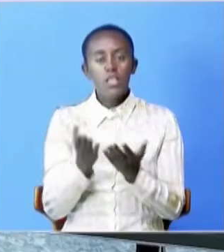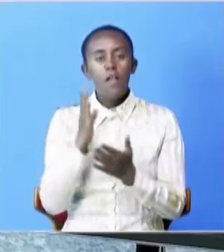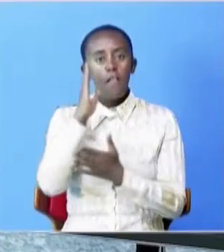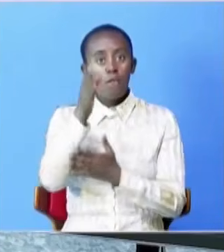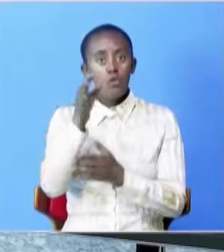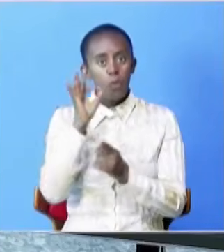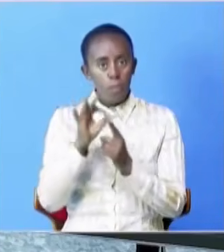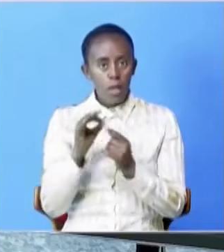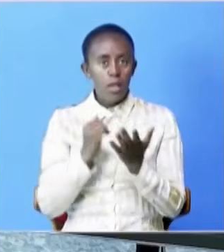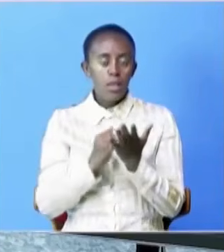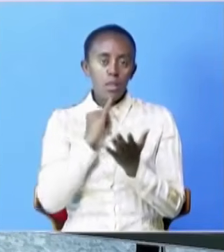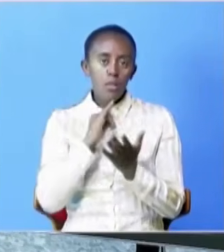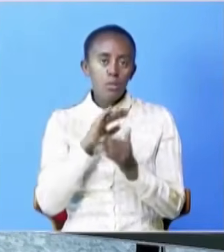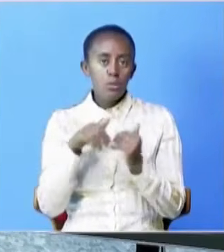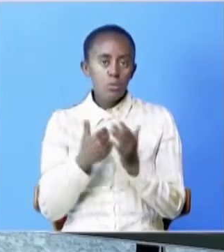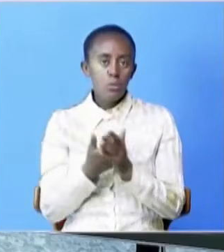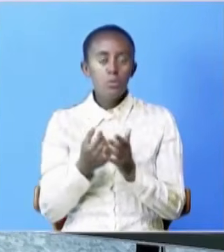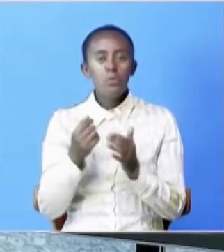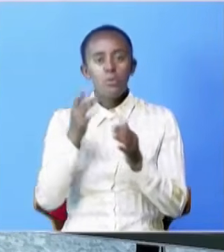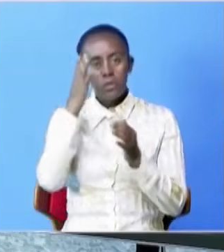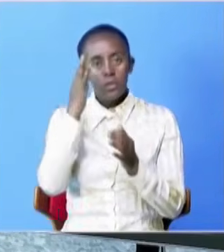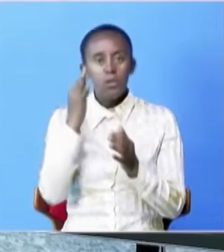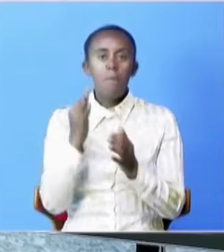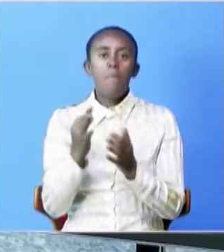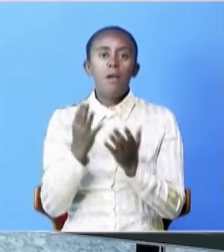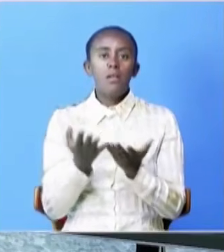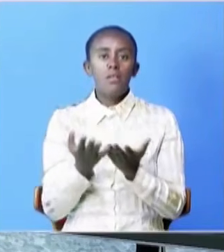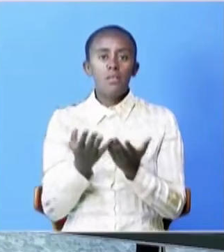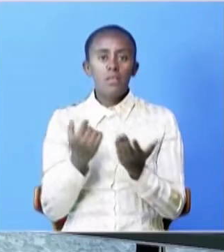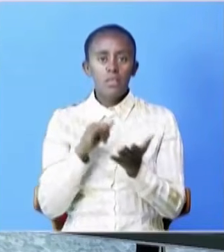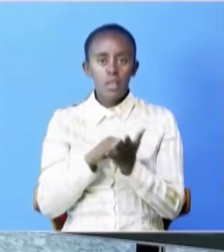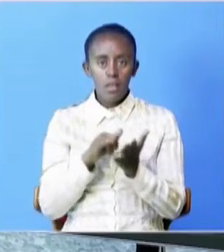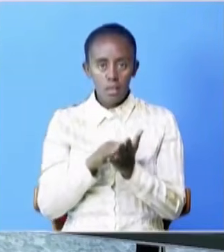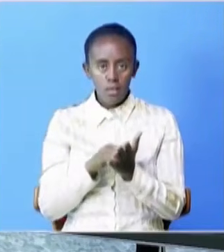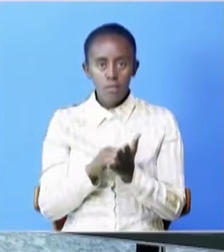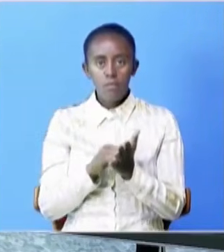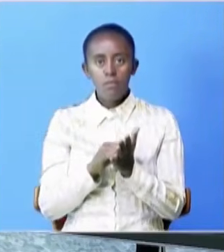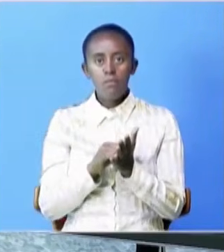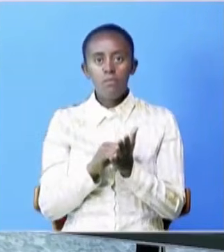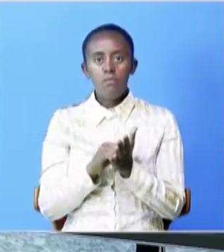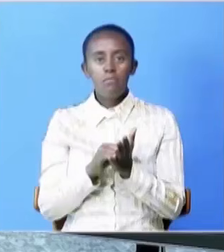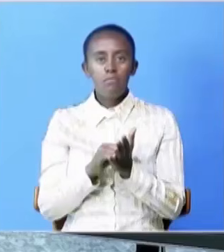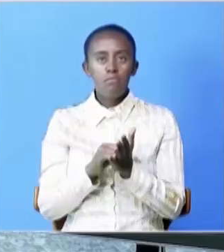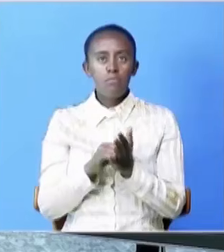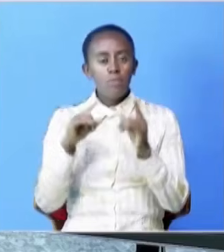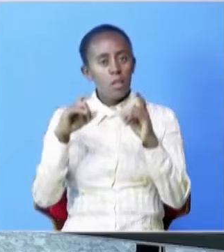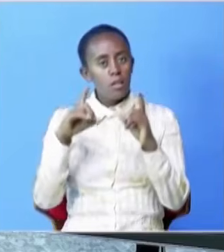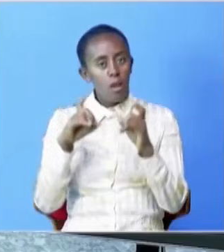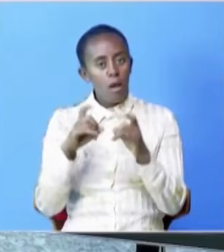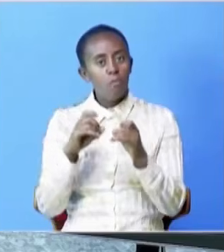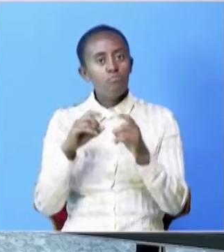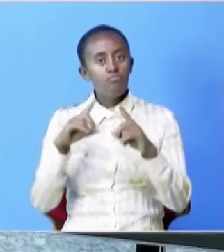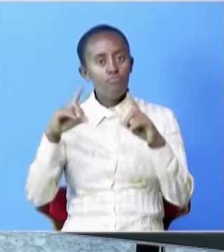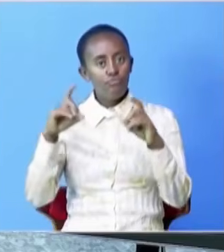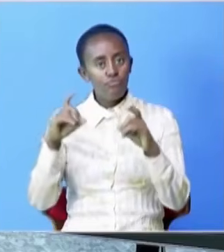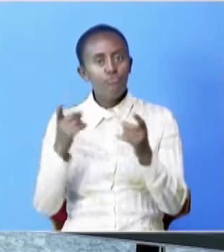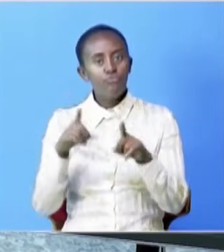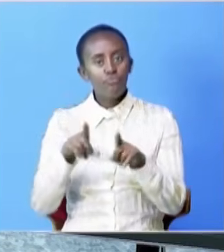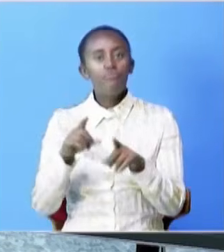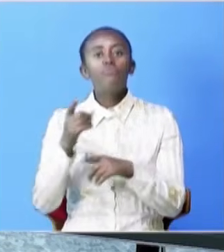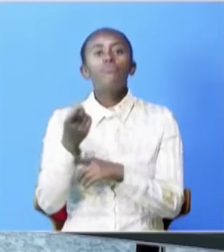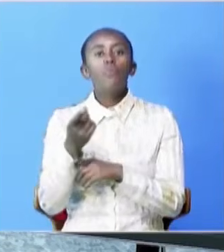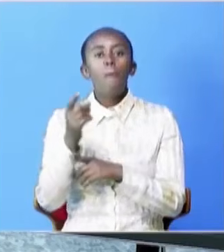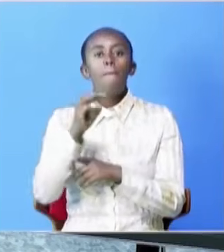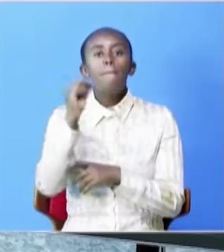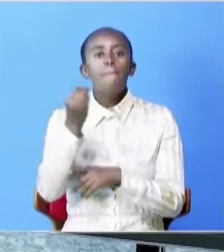plan. So it has already been determined that the exam will be taking place on Monday. So